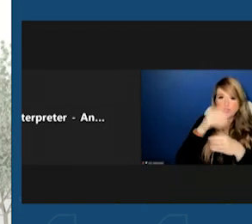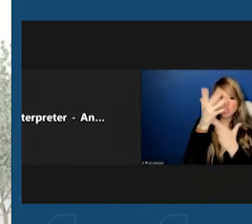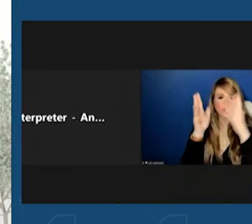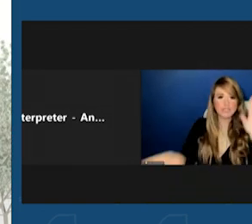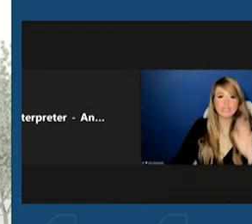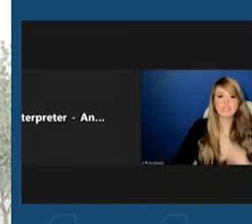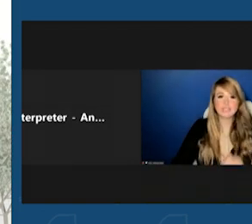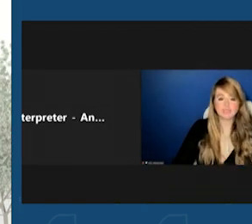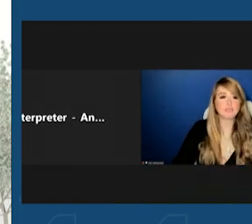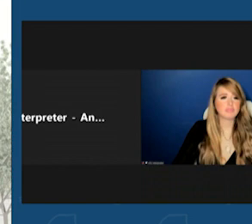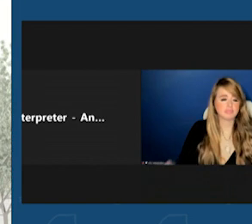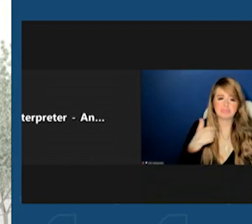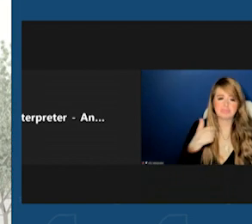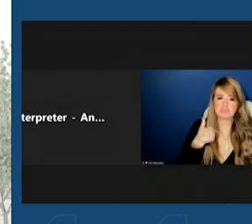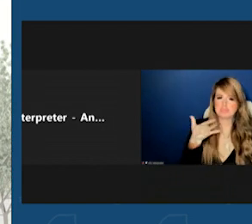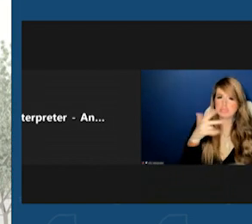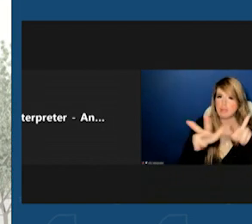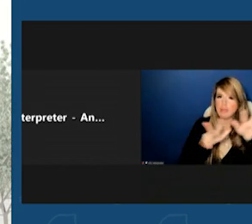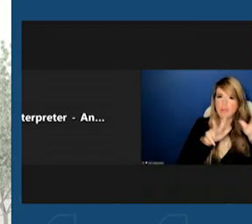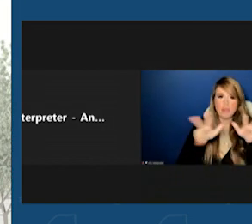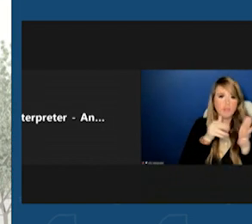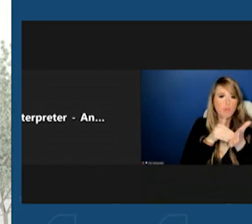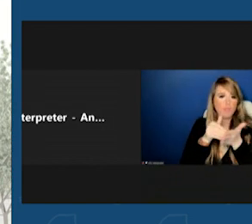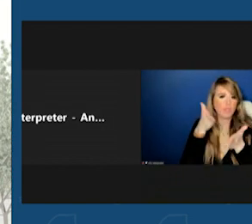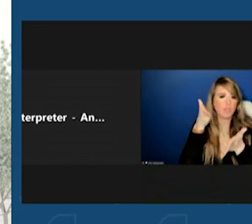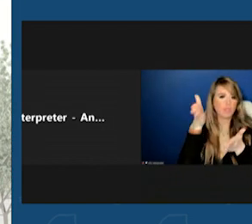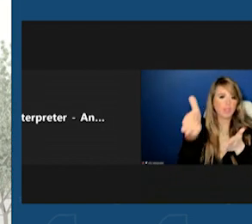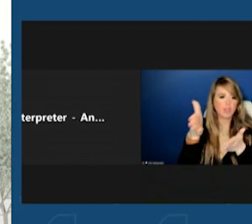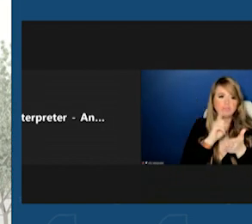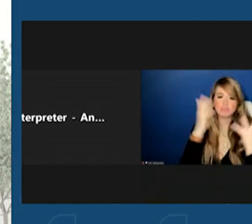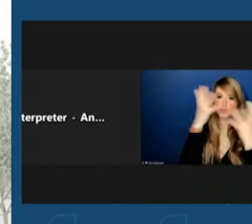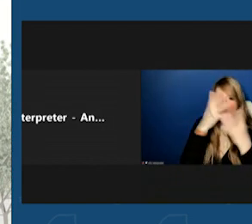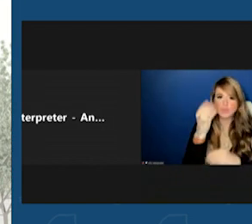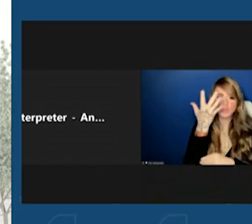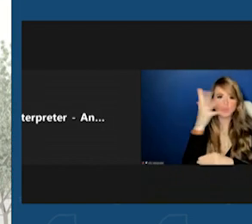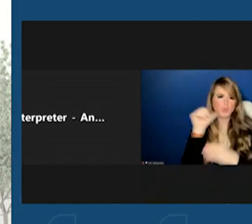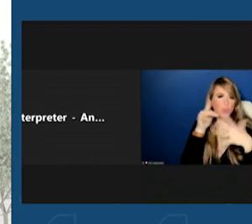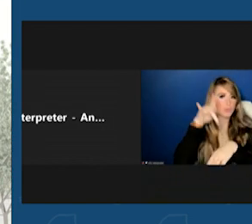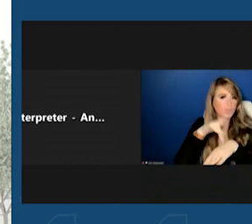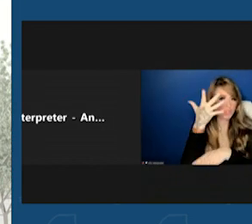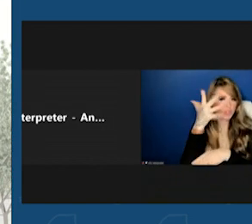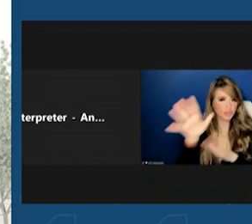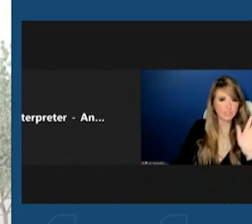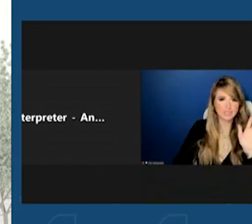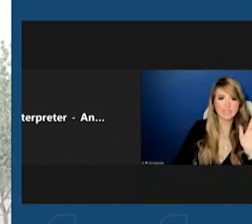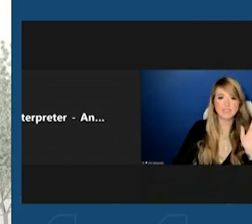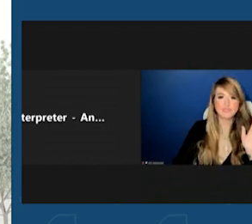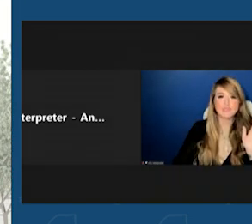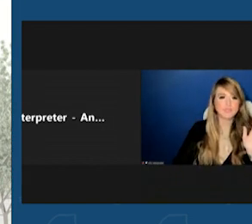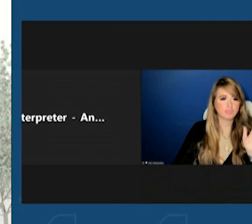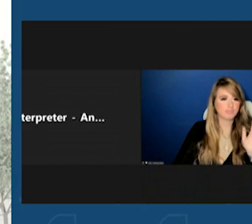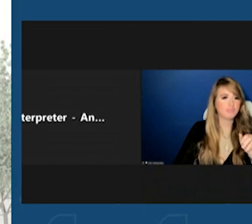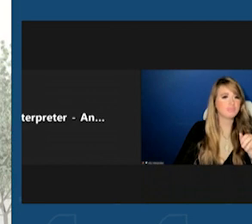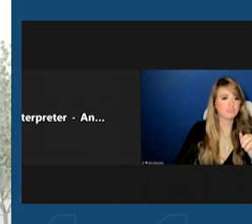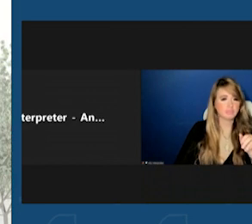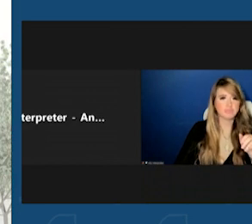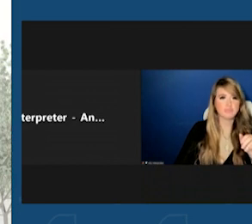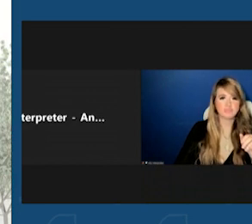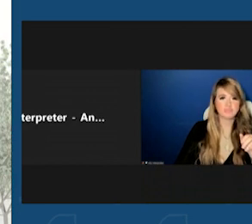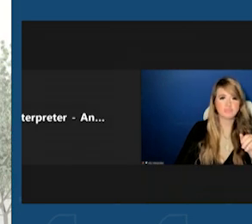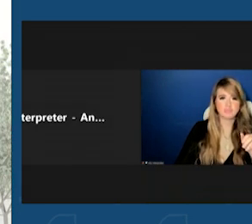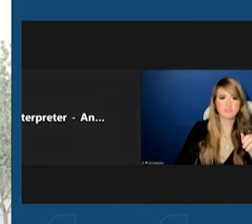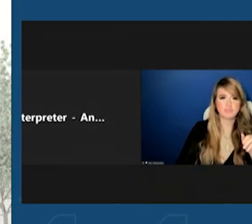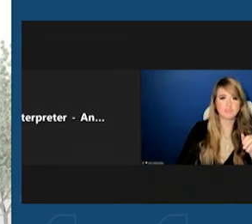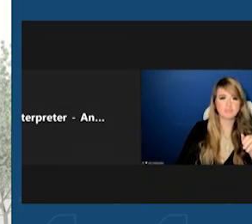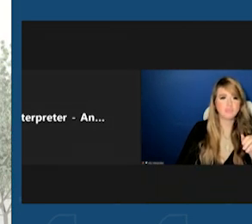all the time. A lot of nice trees, so let's not mess with the trees. Let's provide opportunities for outdoor seating and just let people sit there